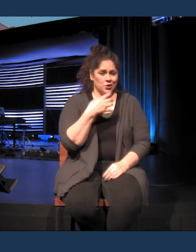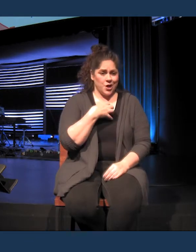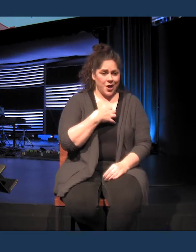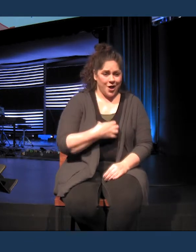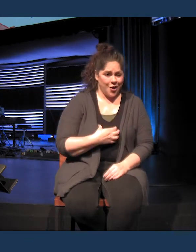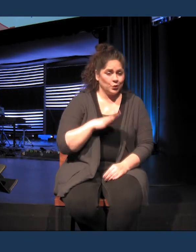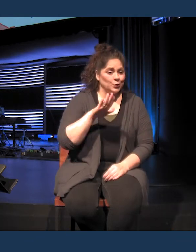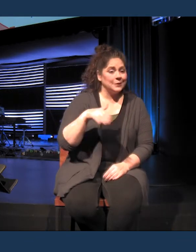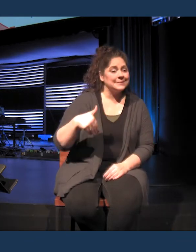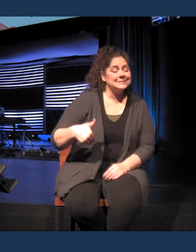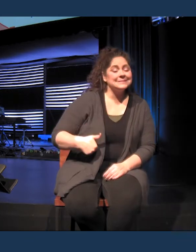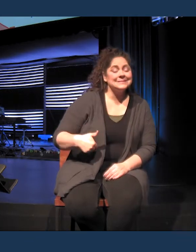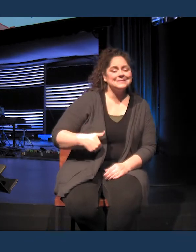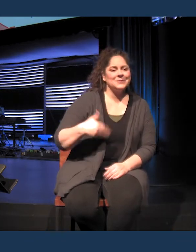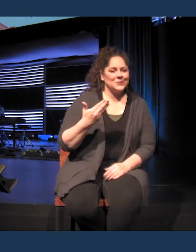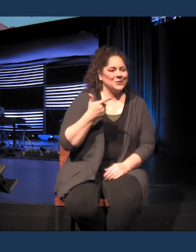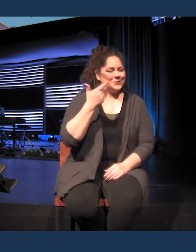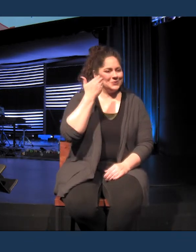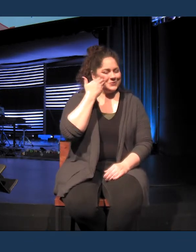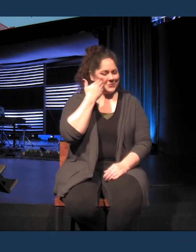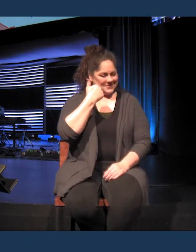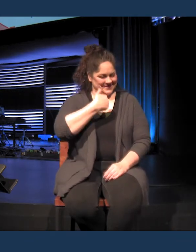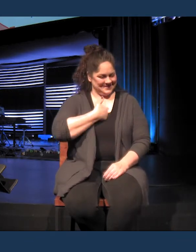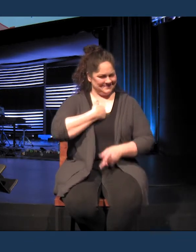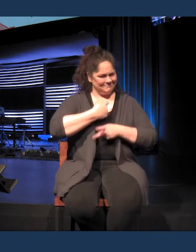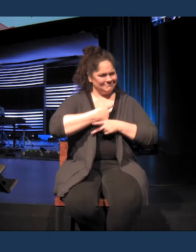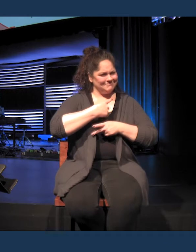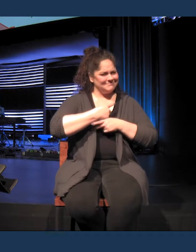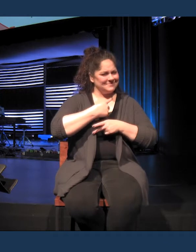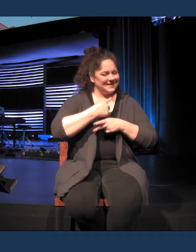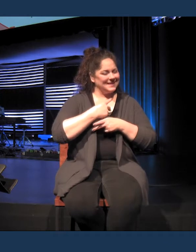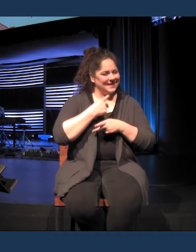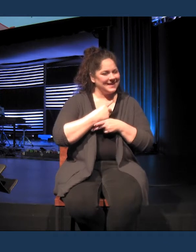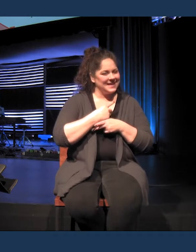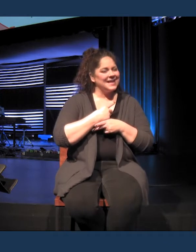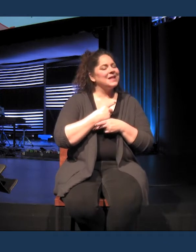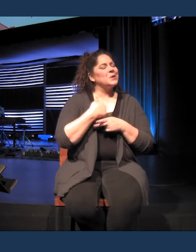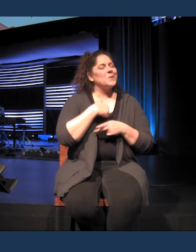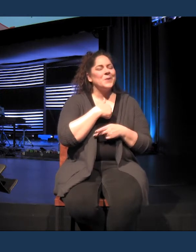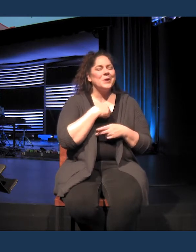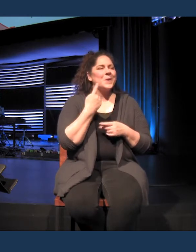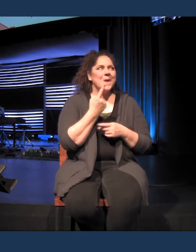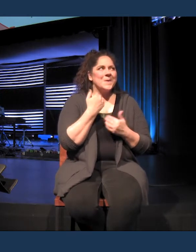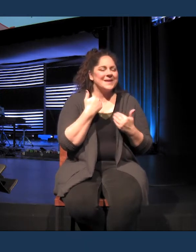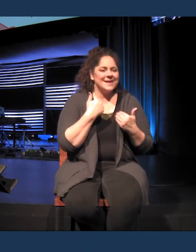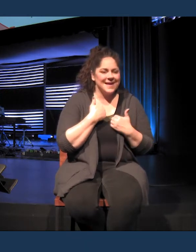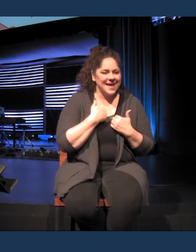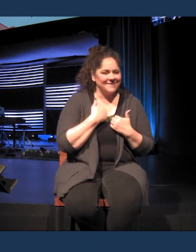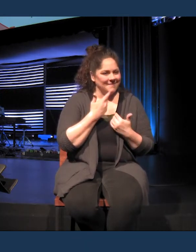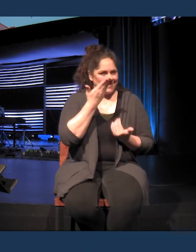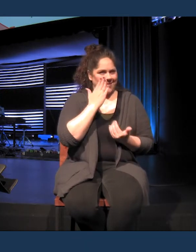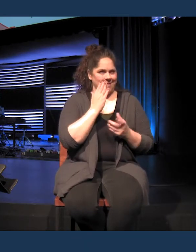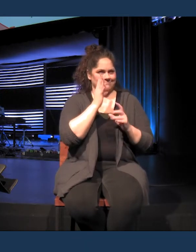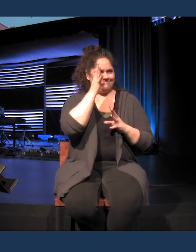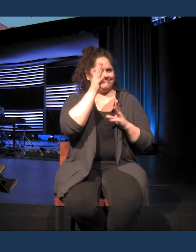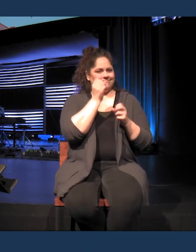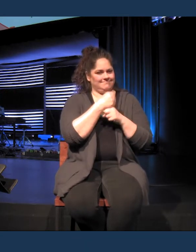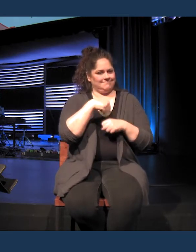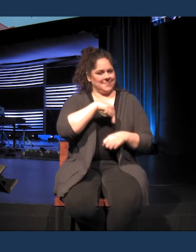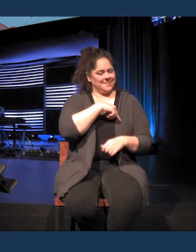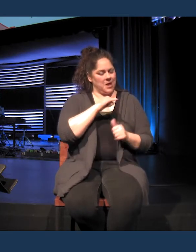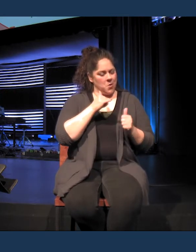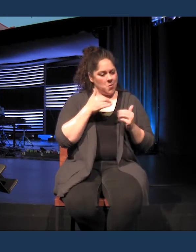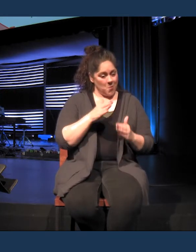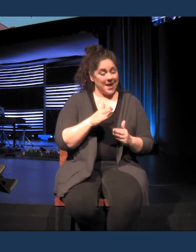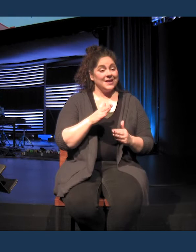your instincts will go because there's a self-preservation that we all have. We've been designed that way.